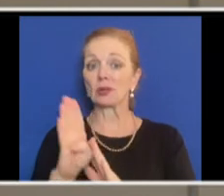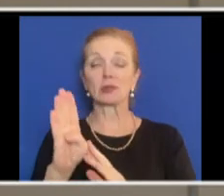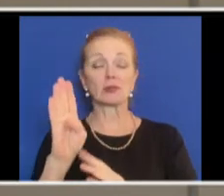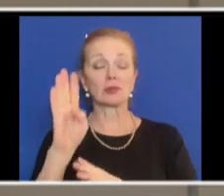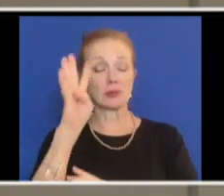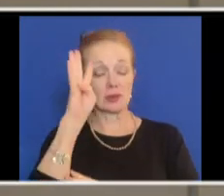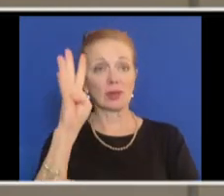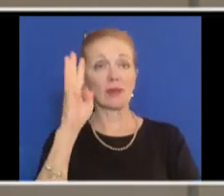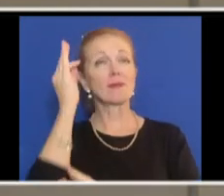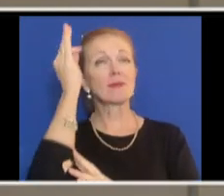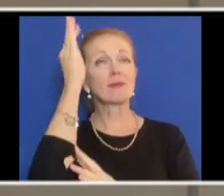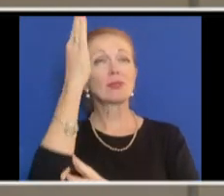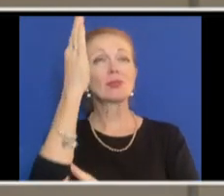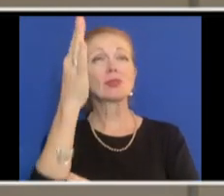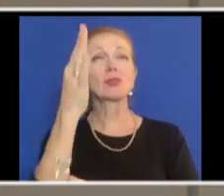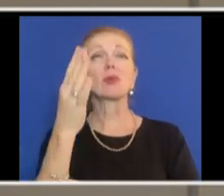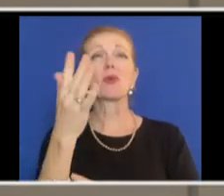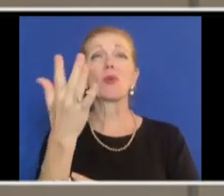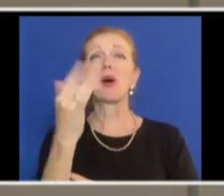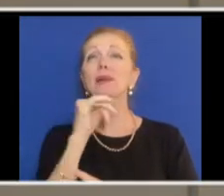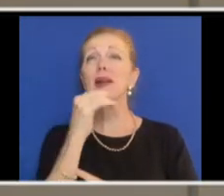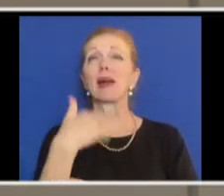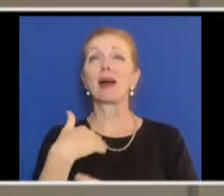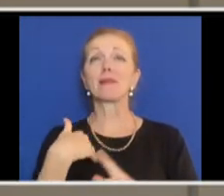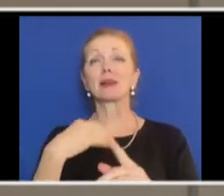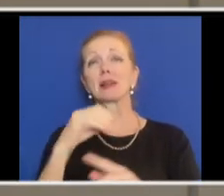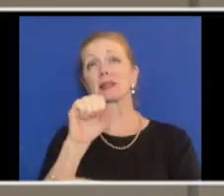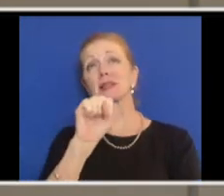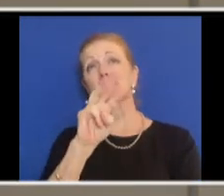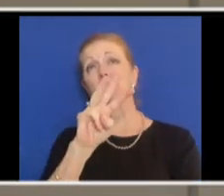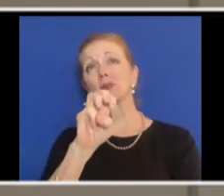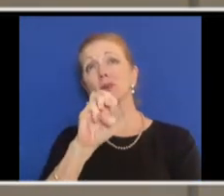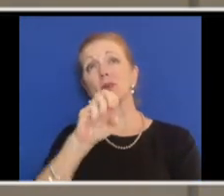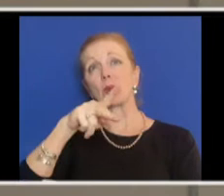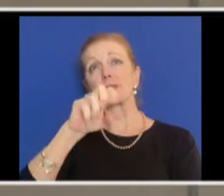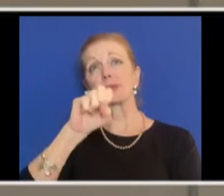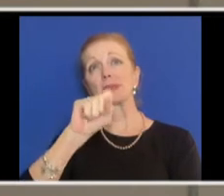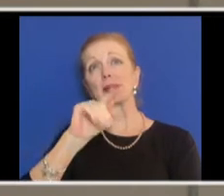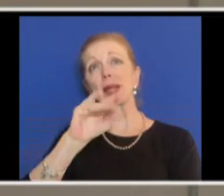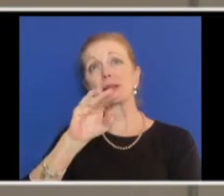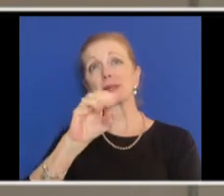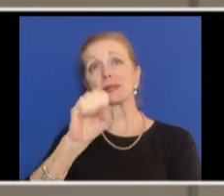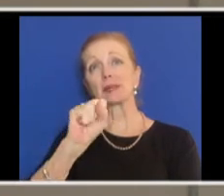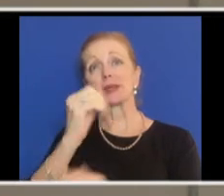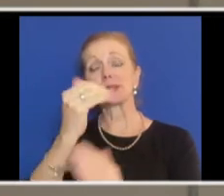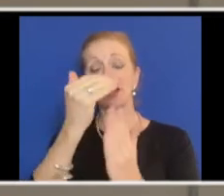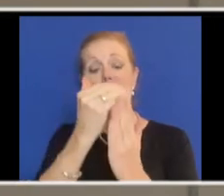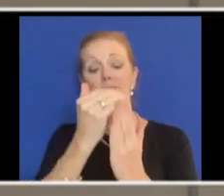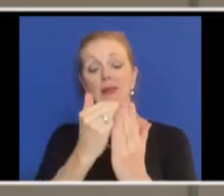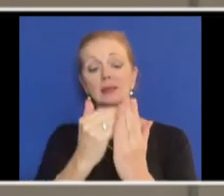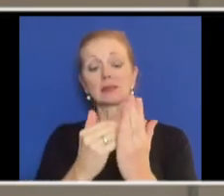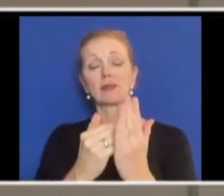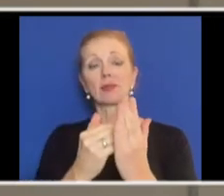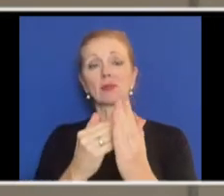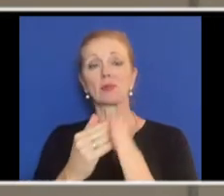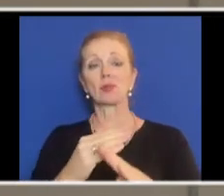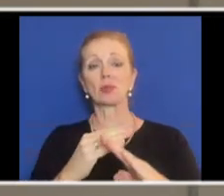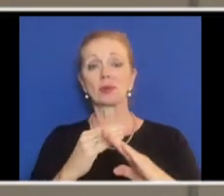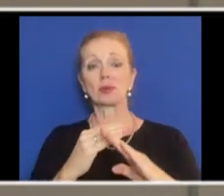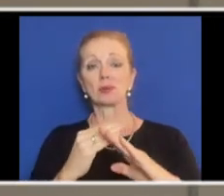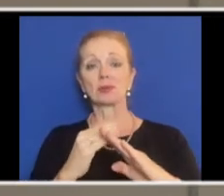why do we not have sweepstakes in our list of prohibited businesses